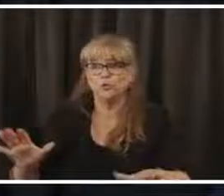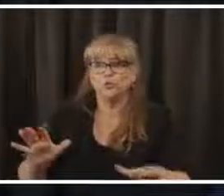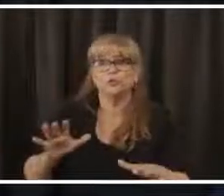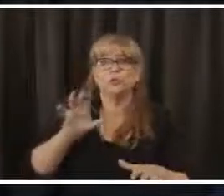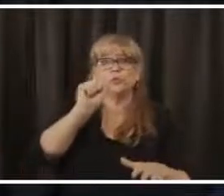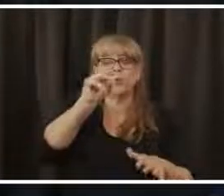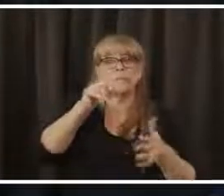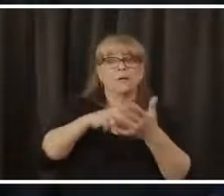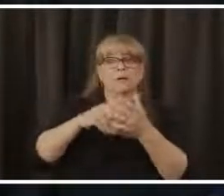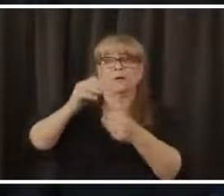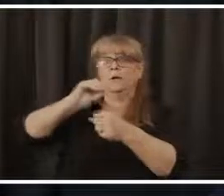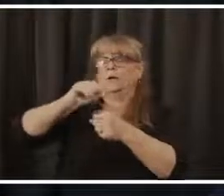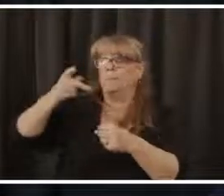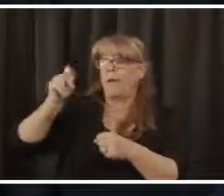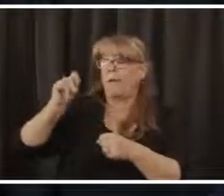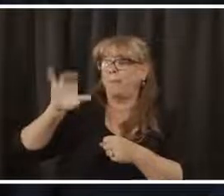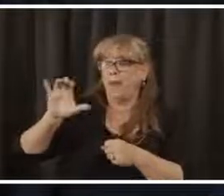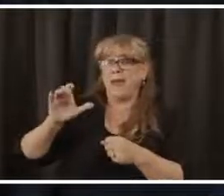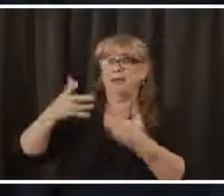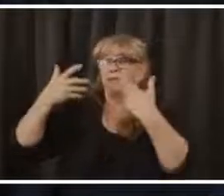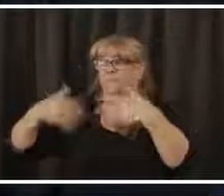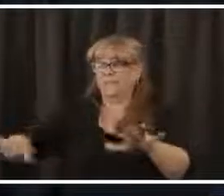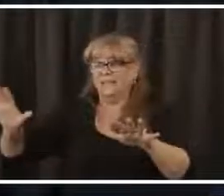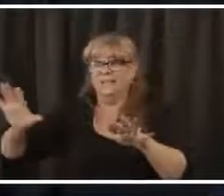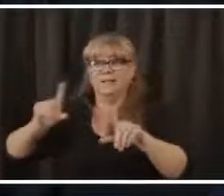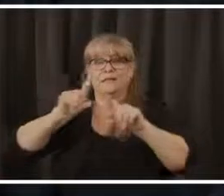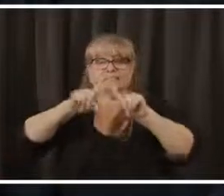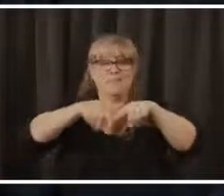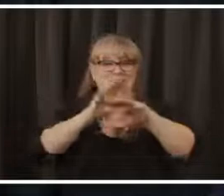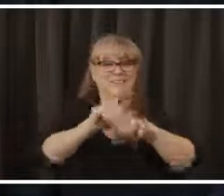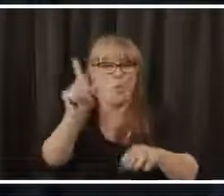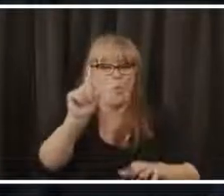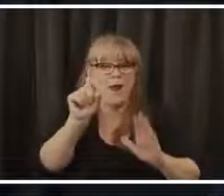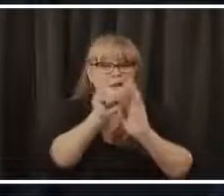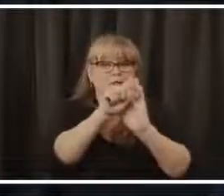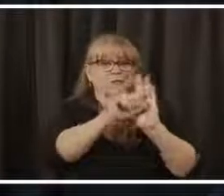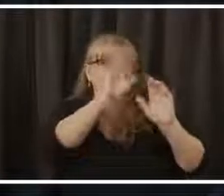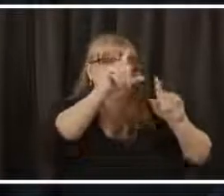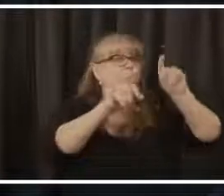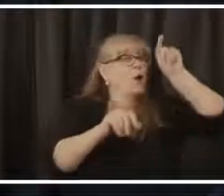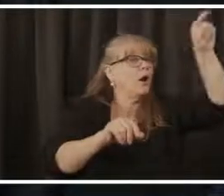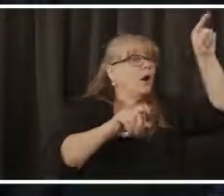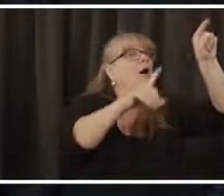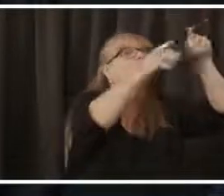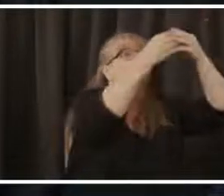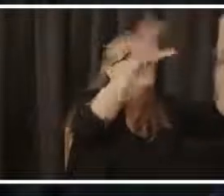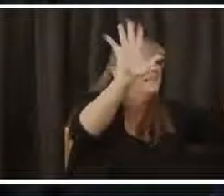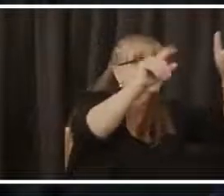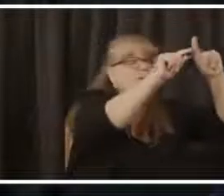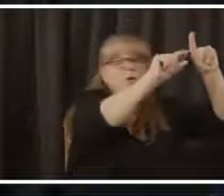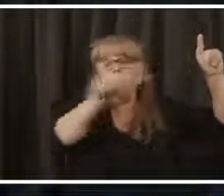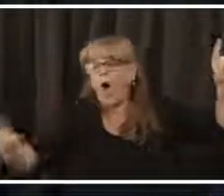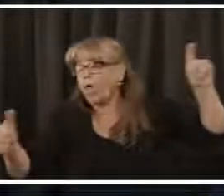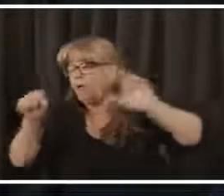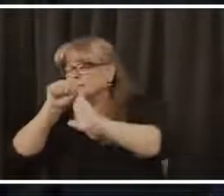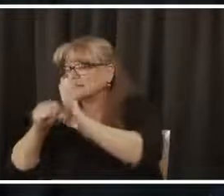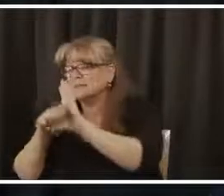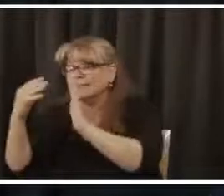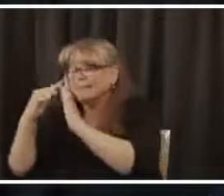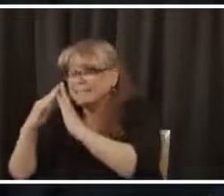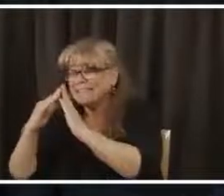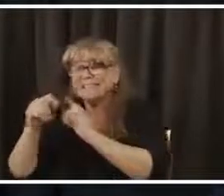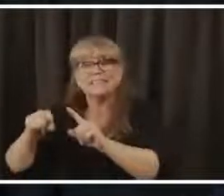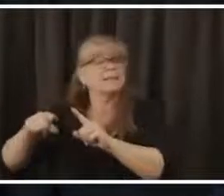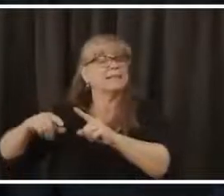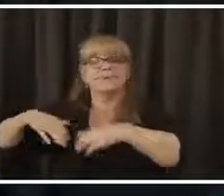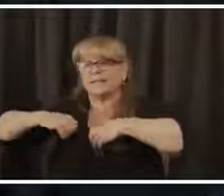hasn't ended anywhere yet, but by these numbers, some communities will reach herd immunity levels before other communities. And so in the communities that